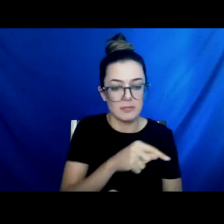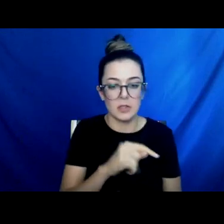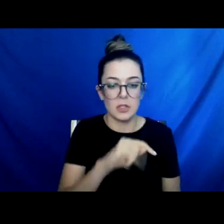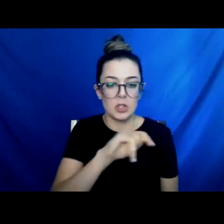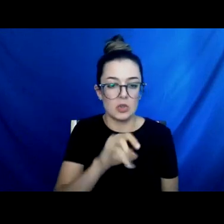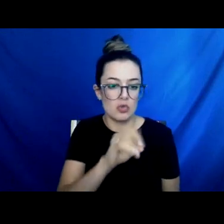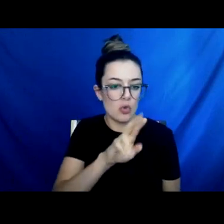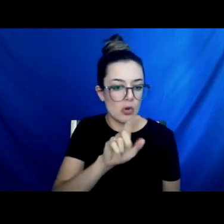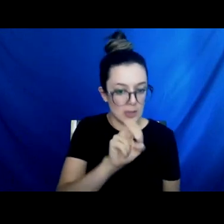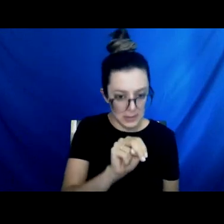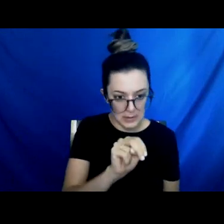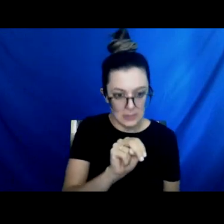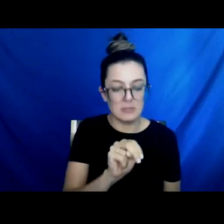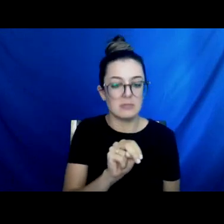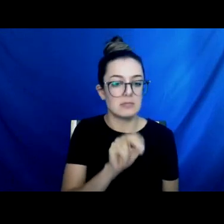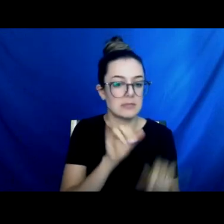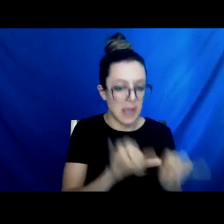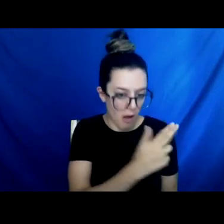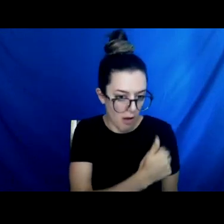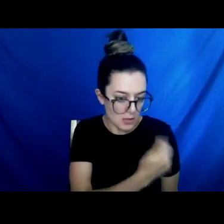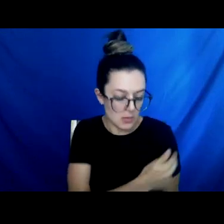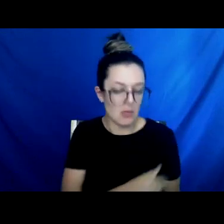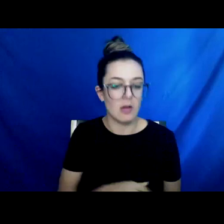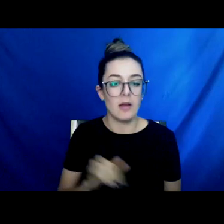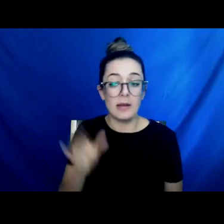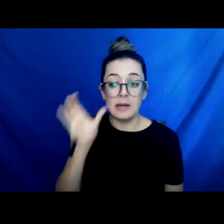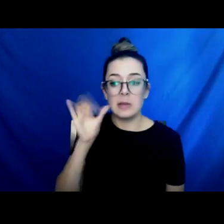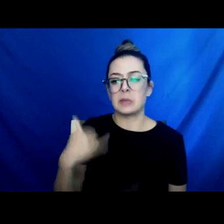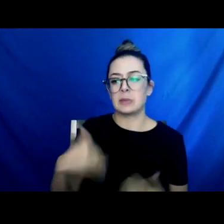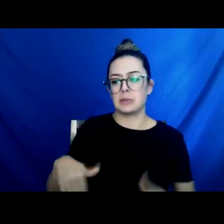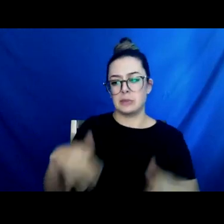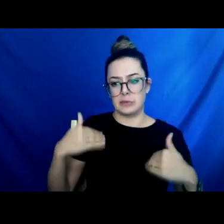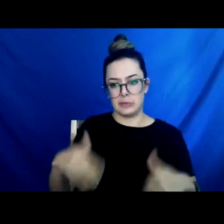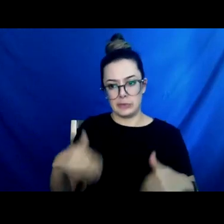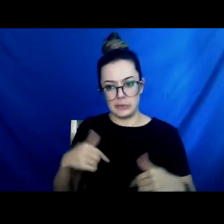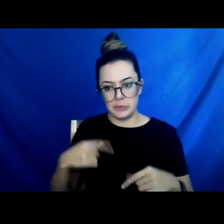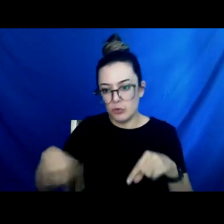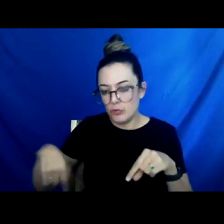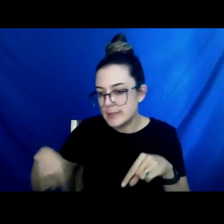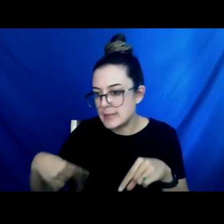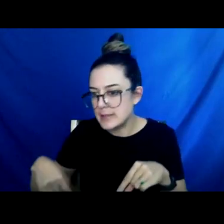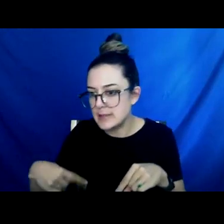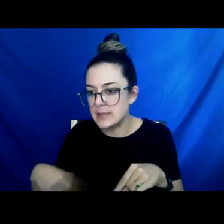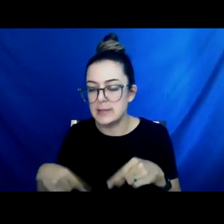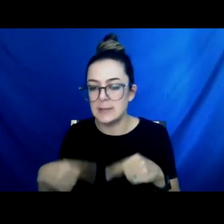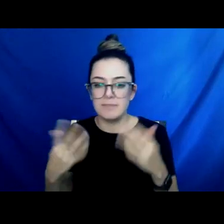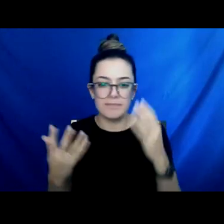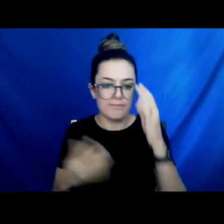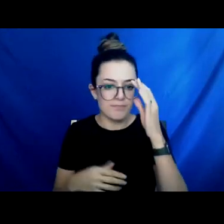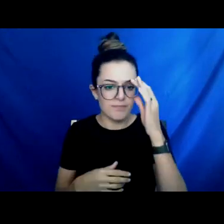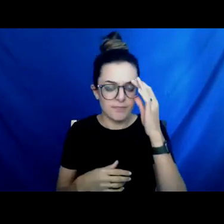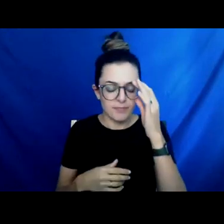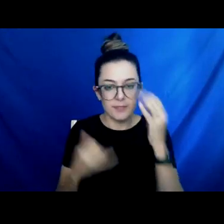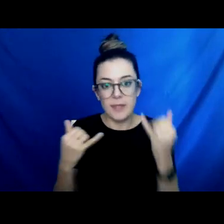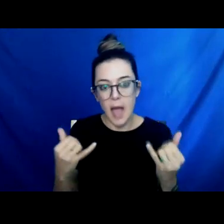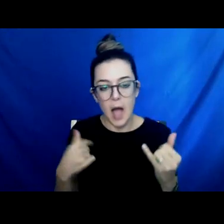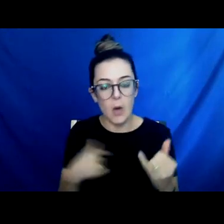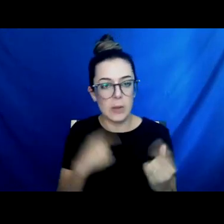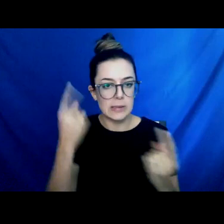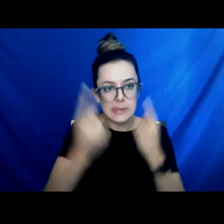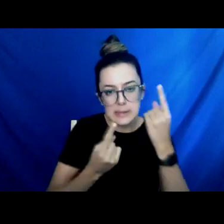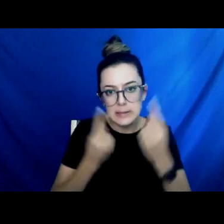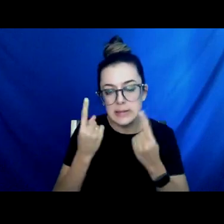That made me nervous, because you're then weighing how important is it to put a face to this